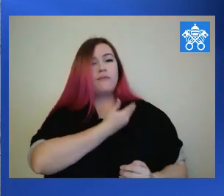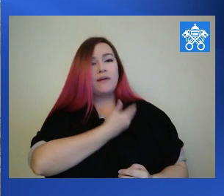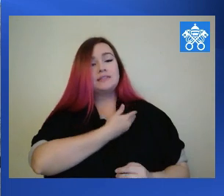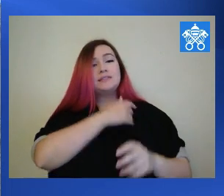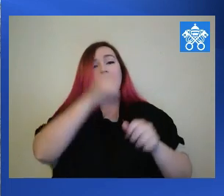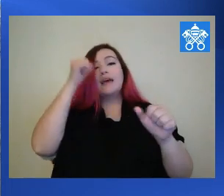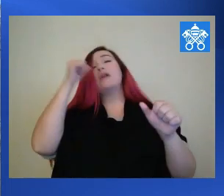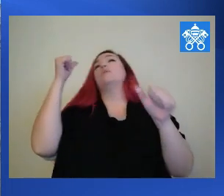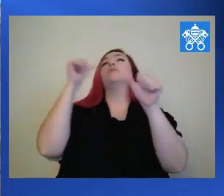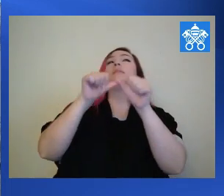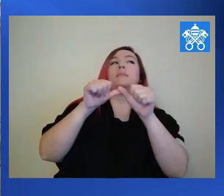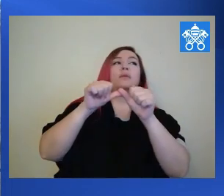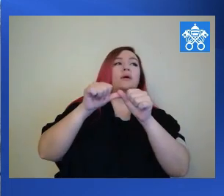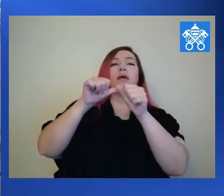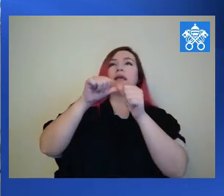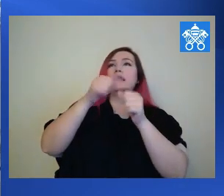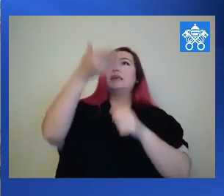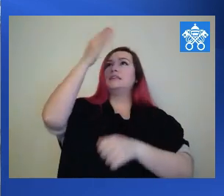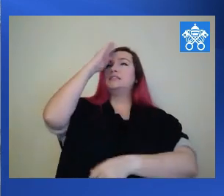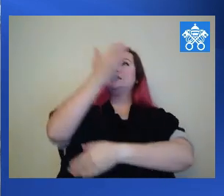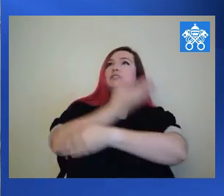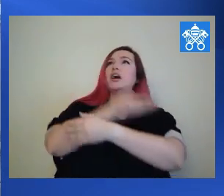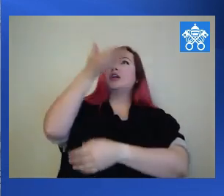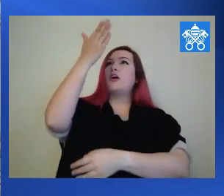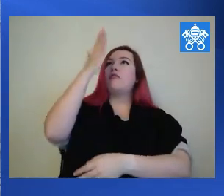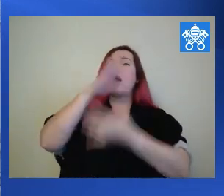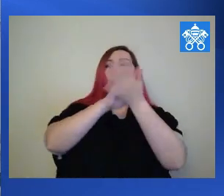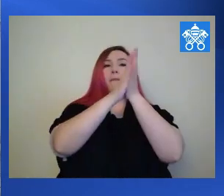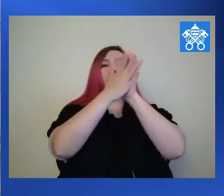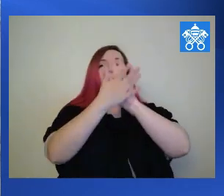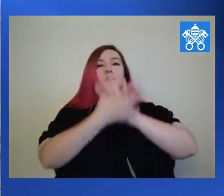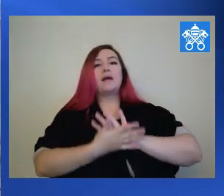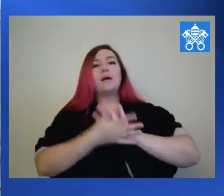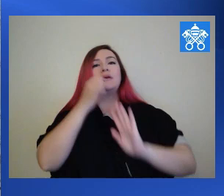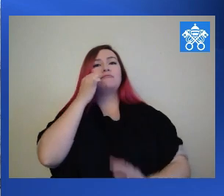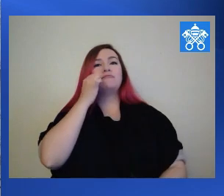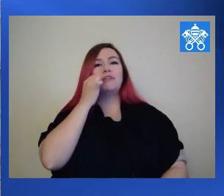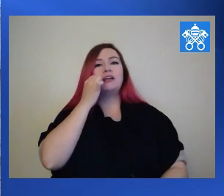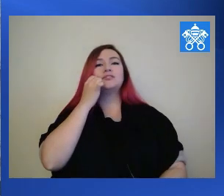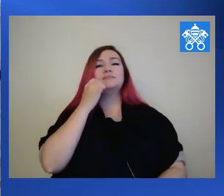the incarnation of the Son of God through Our Lady's Yes.